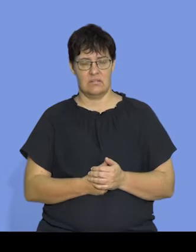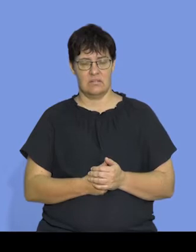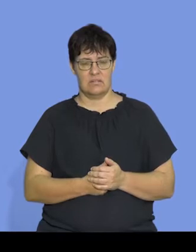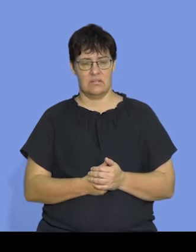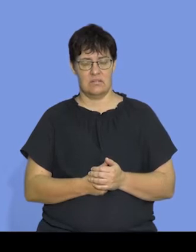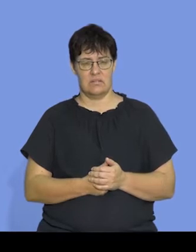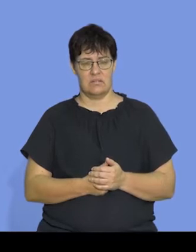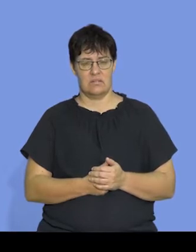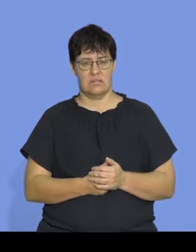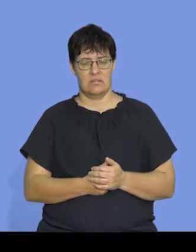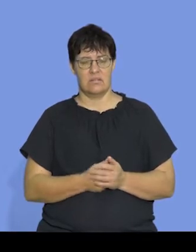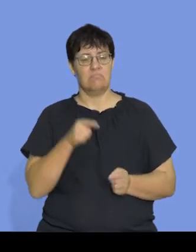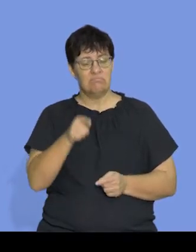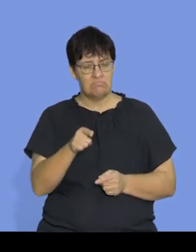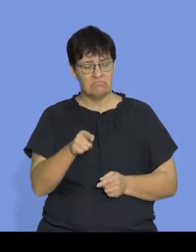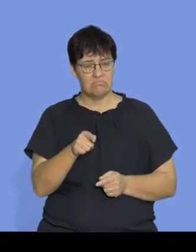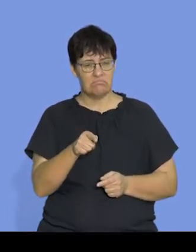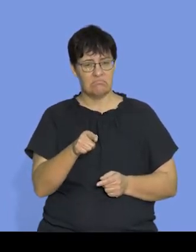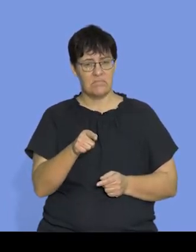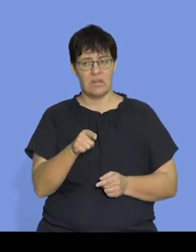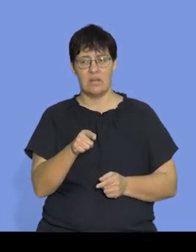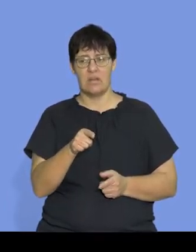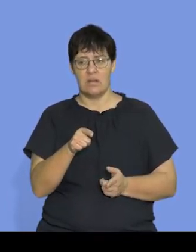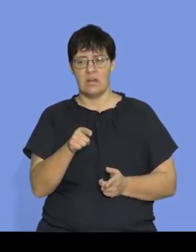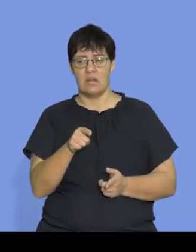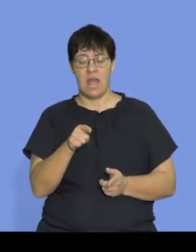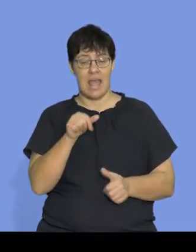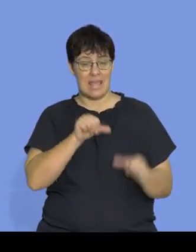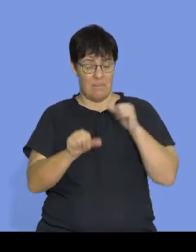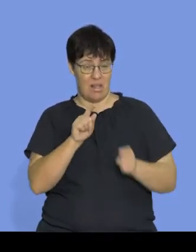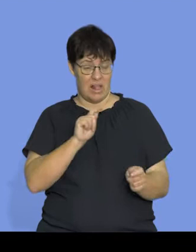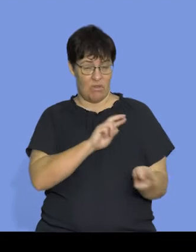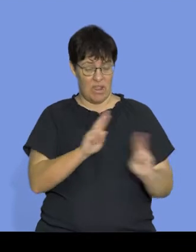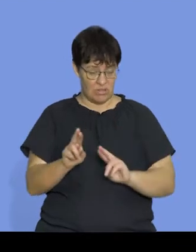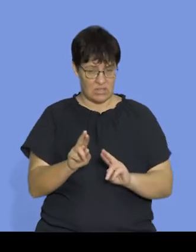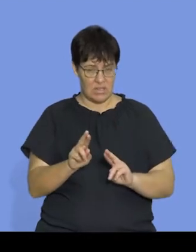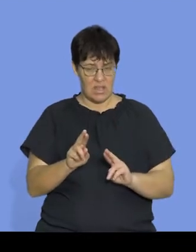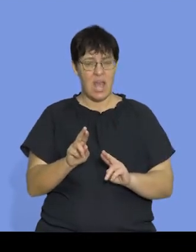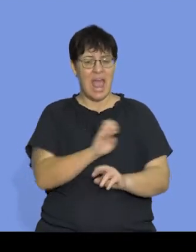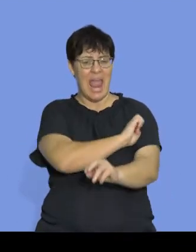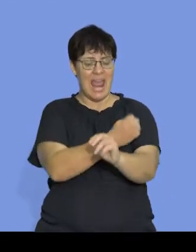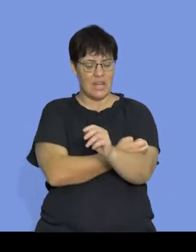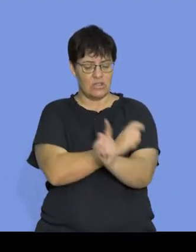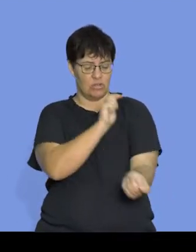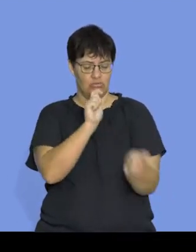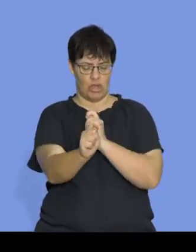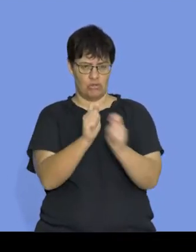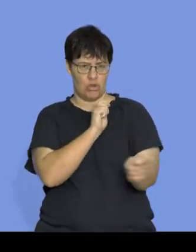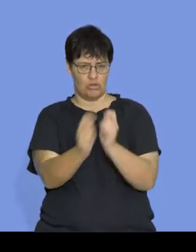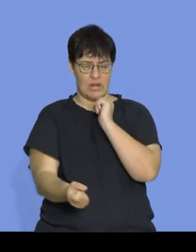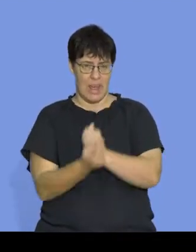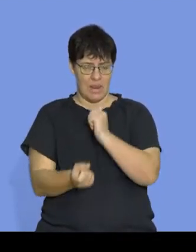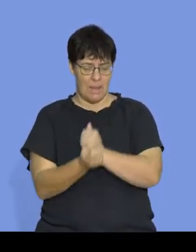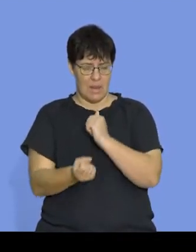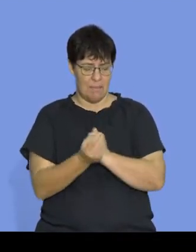is what energy changes occur in a chemical reaction. And remember, when we talk about a chemical reaction,